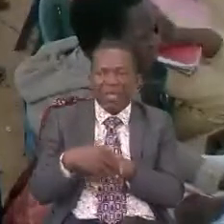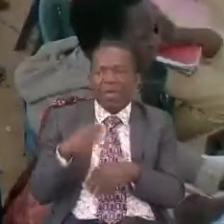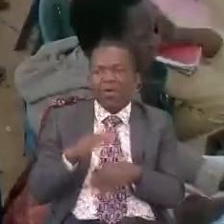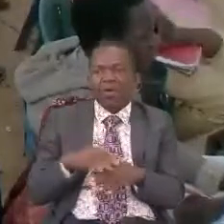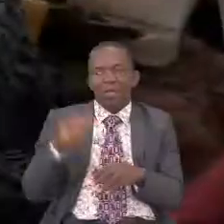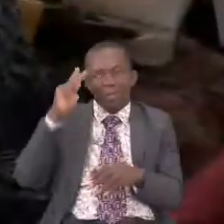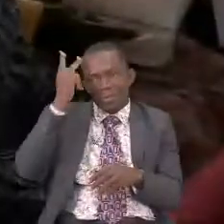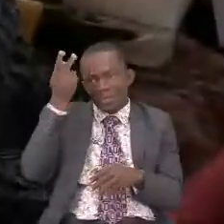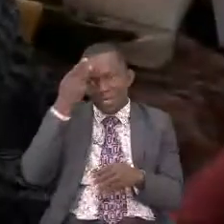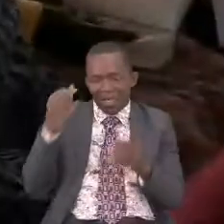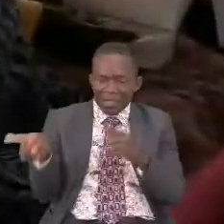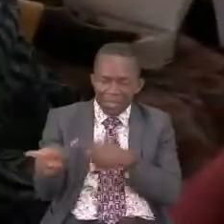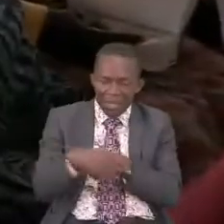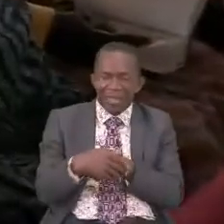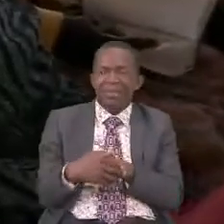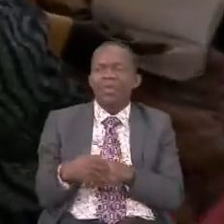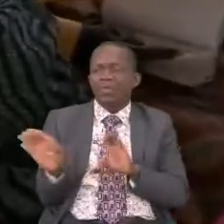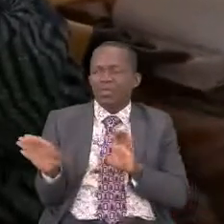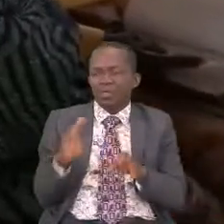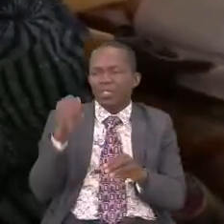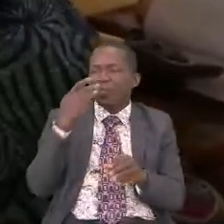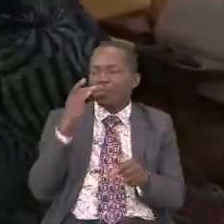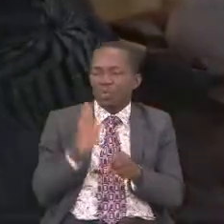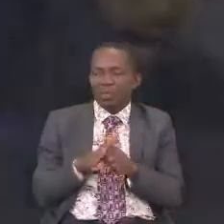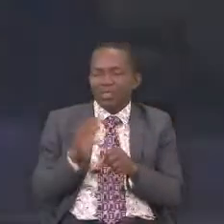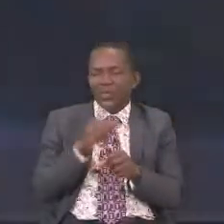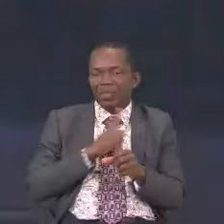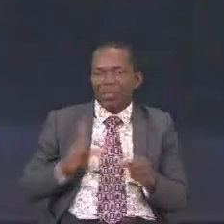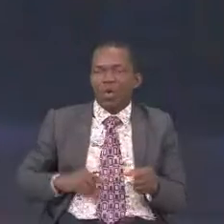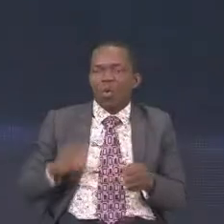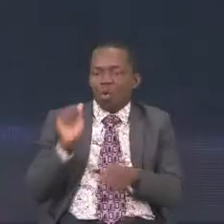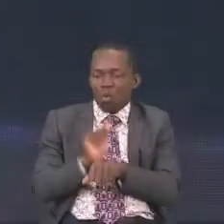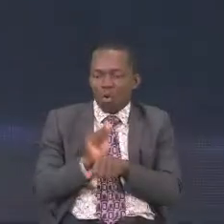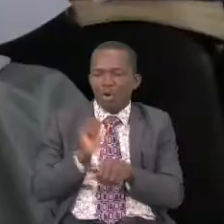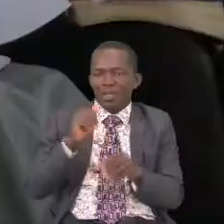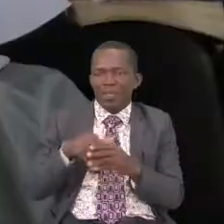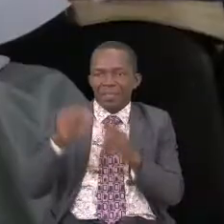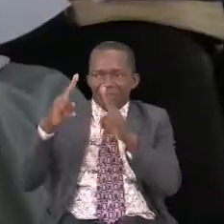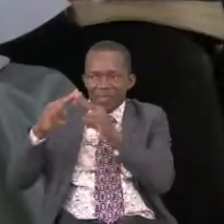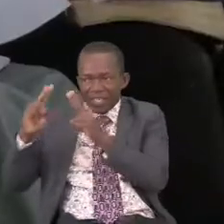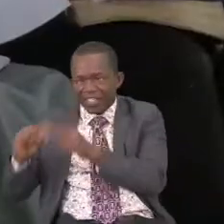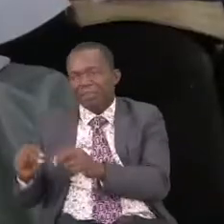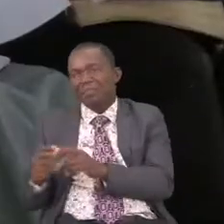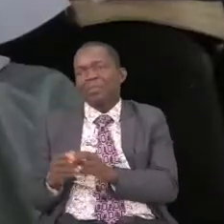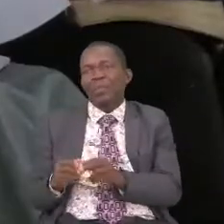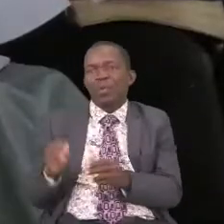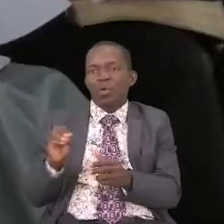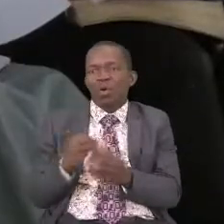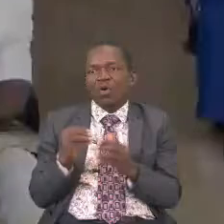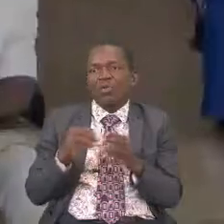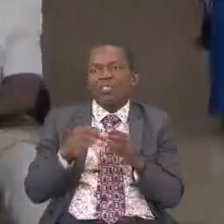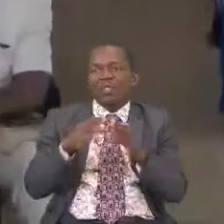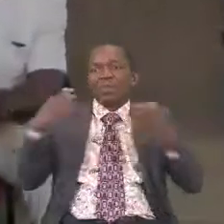political day? Yeah. Does the promise of God work when you're in the village? Yeah. When you're in the